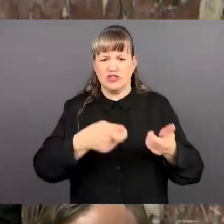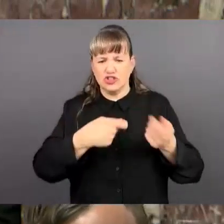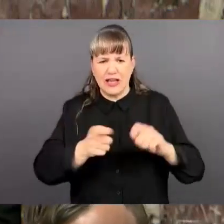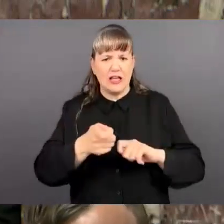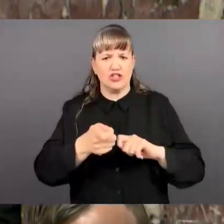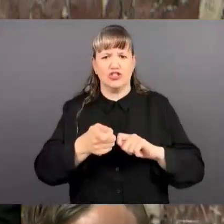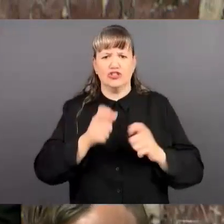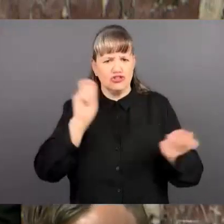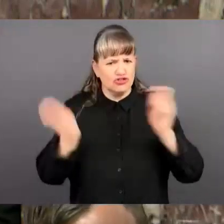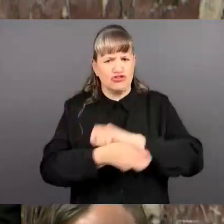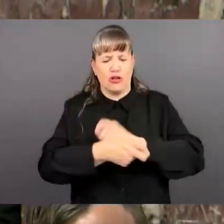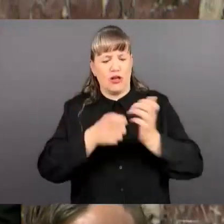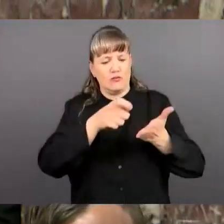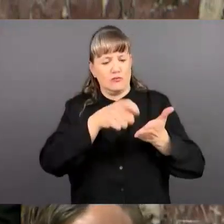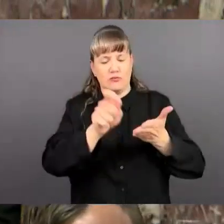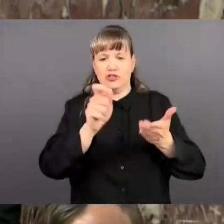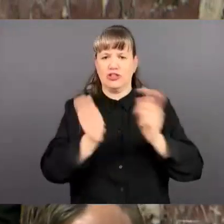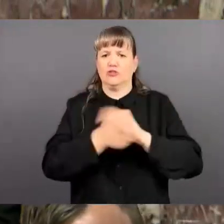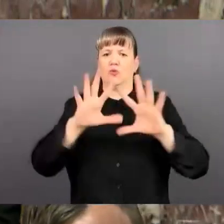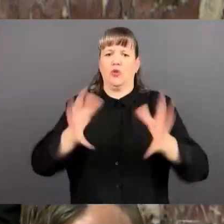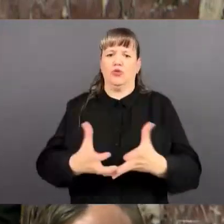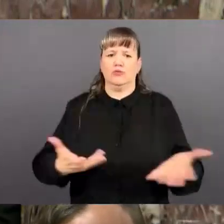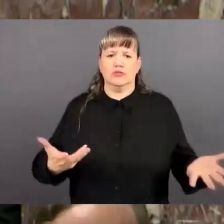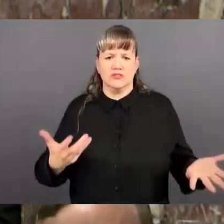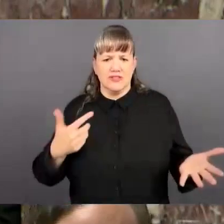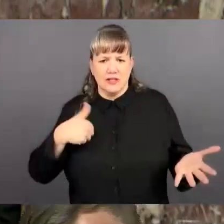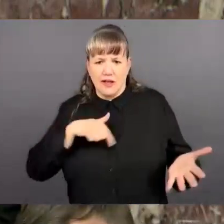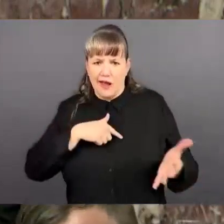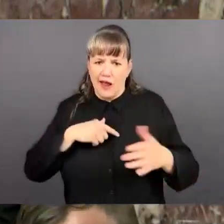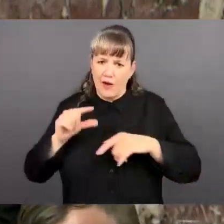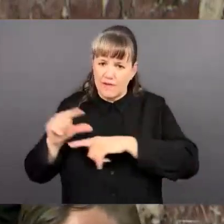increase funding year after year because that's what we believe in.